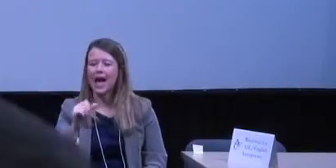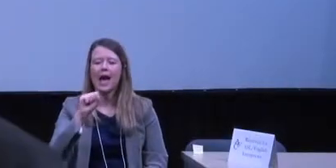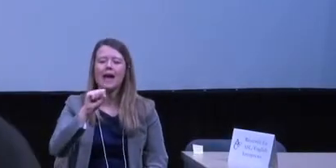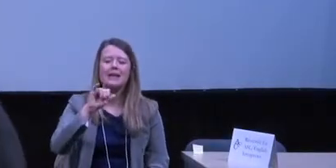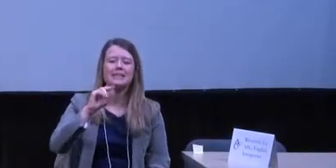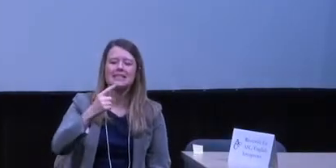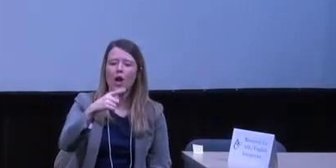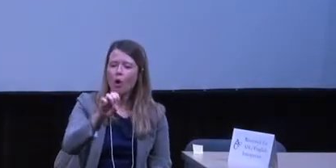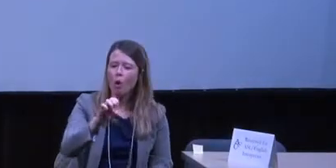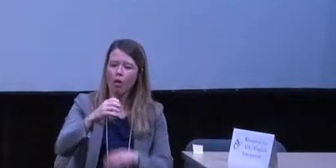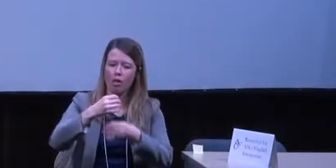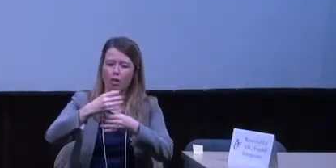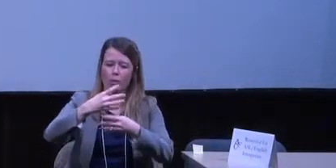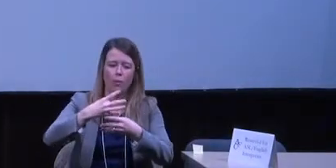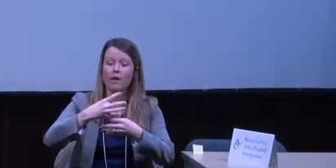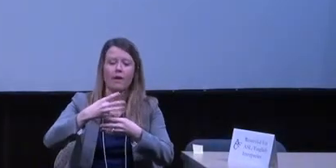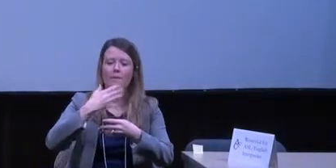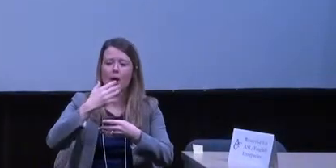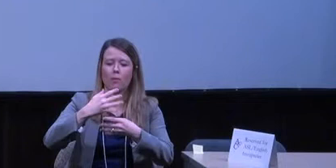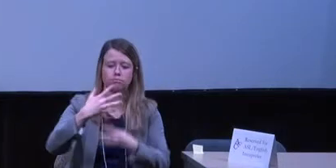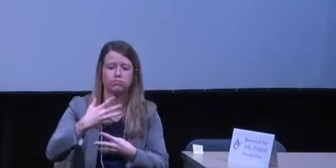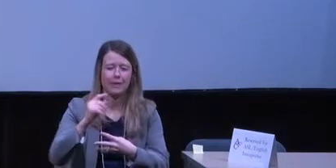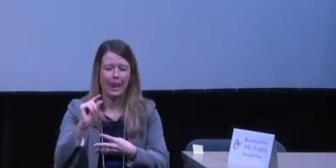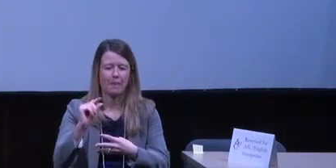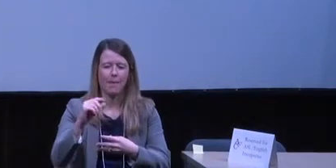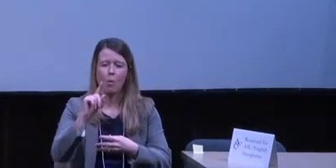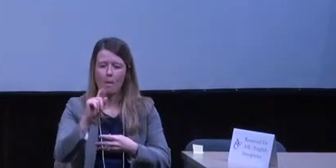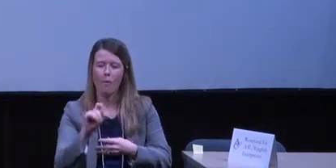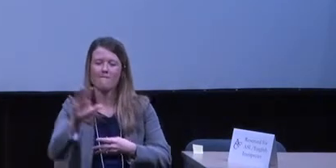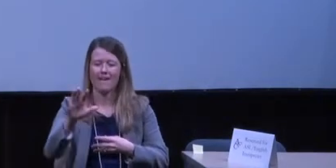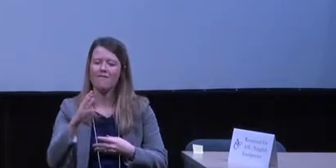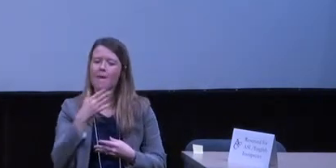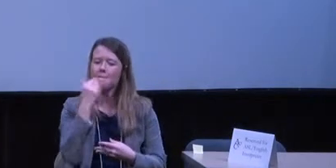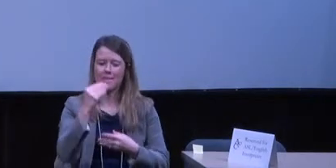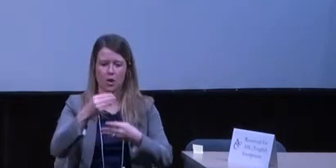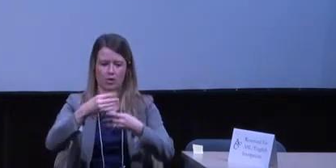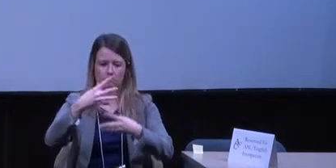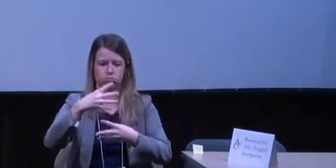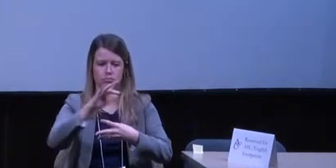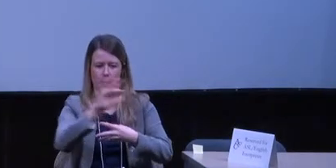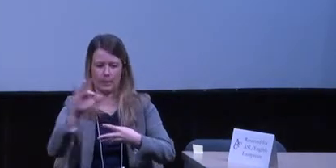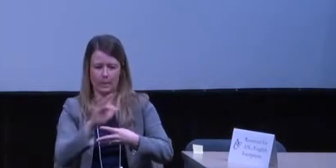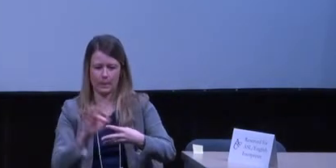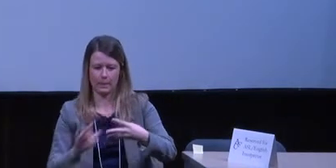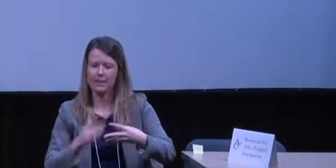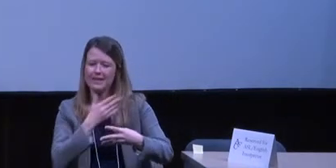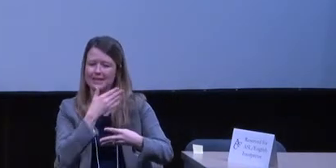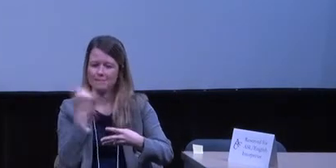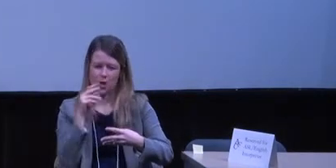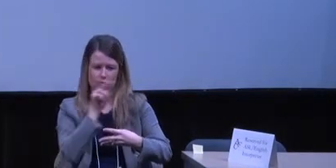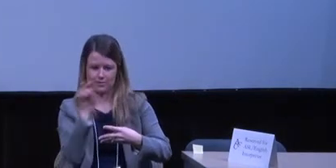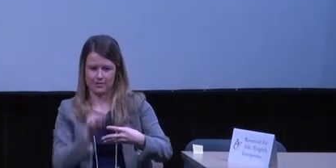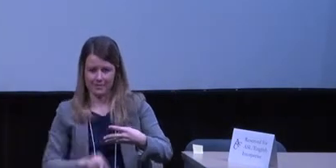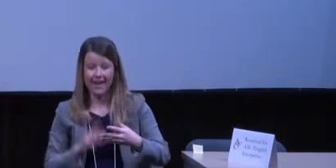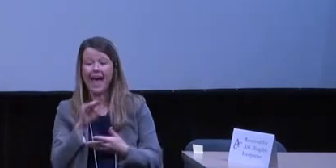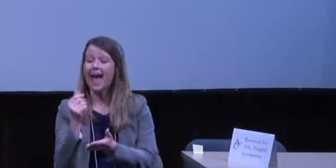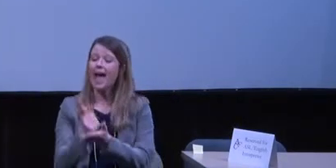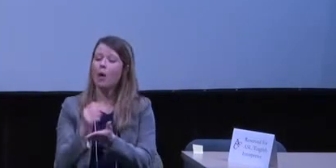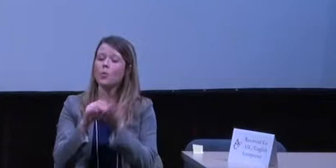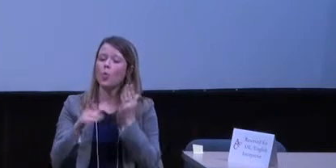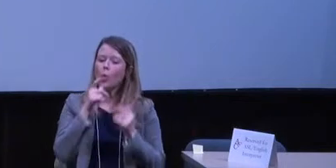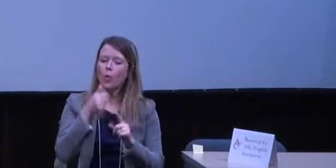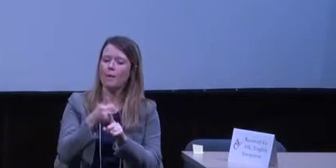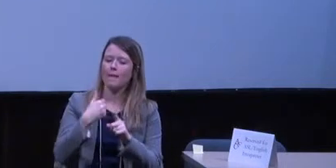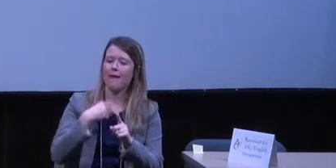just provides a bigger gap in a space visually. This also helps our students that have dyslexia,